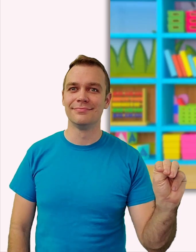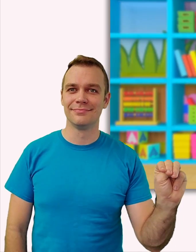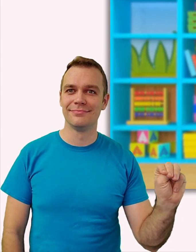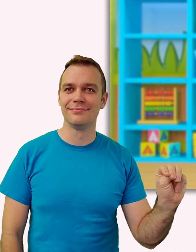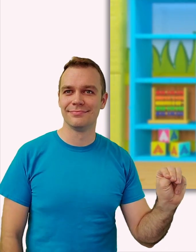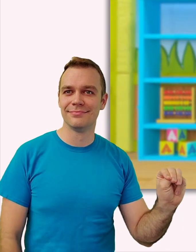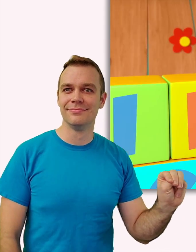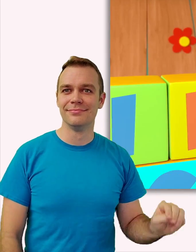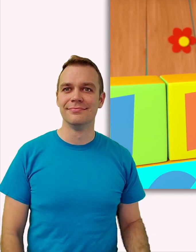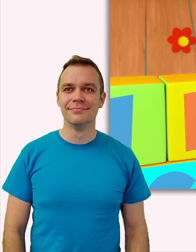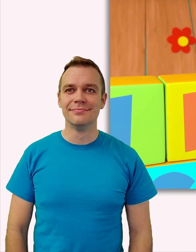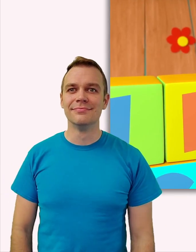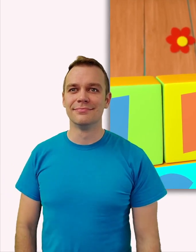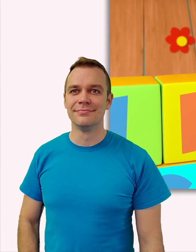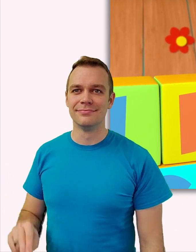M